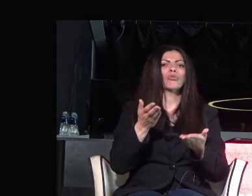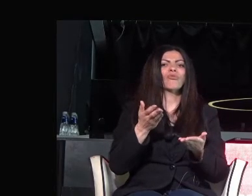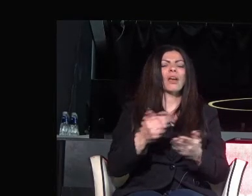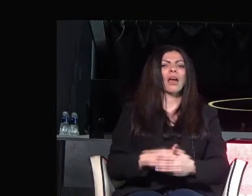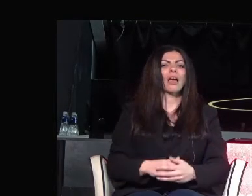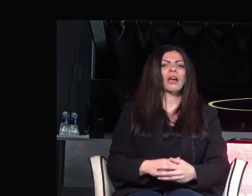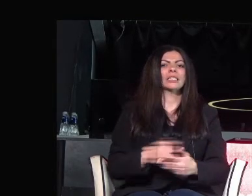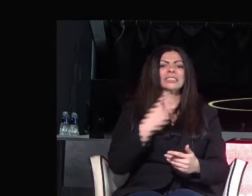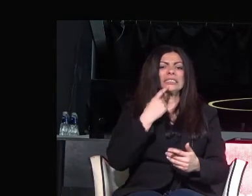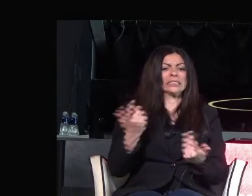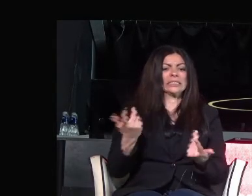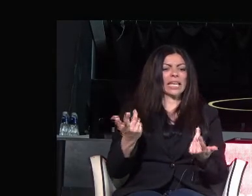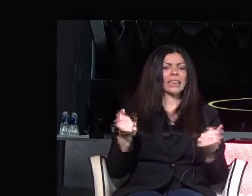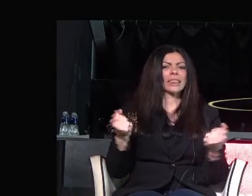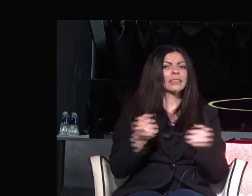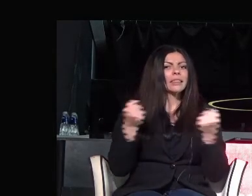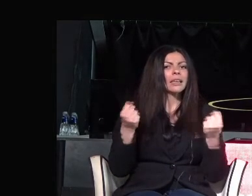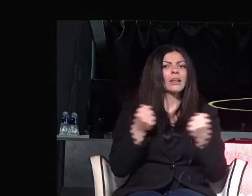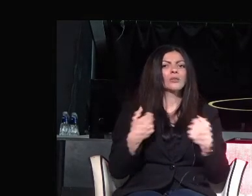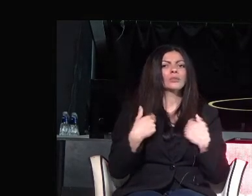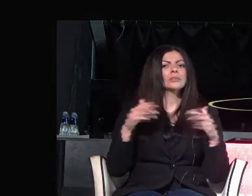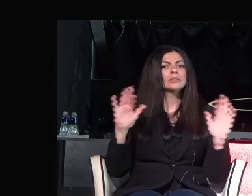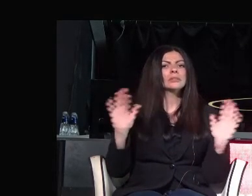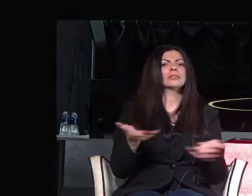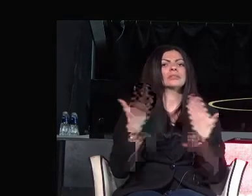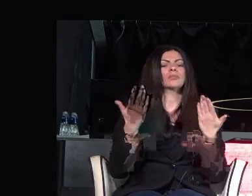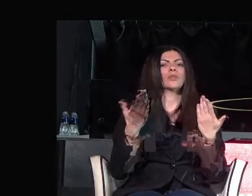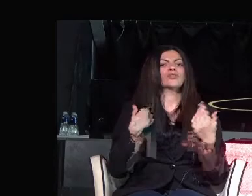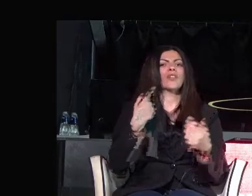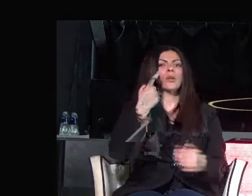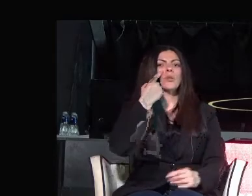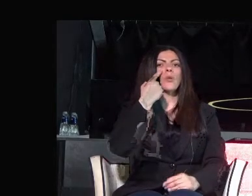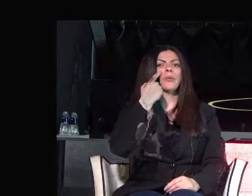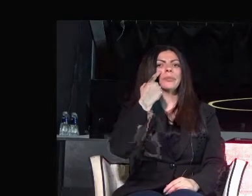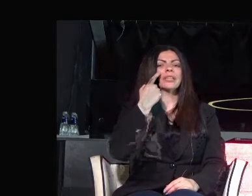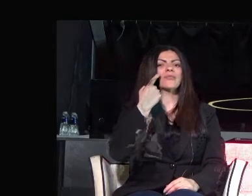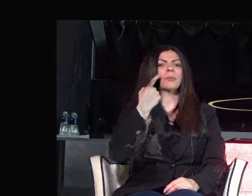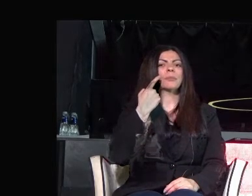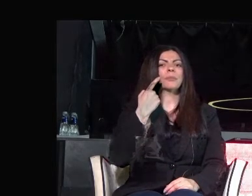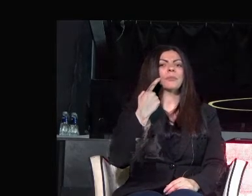Big Excursion, going back to the places that we were forced to flee.